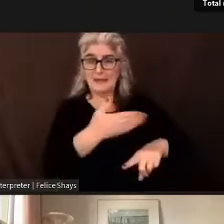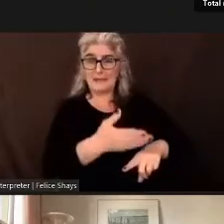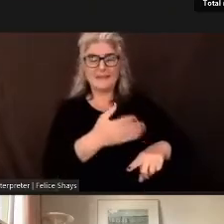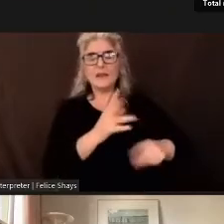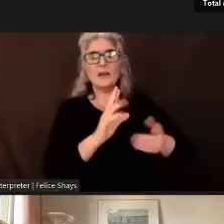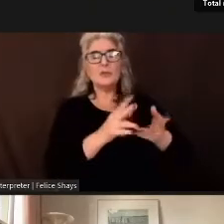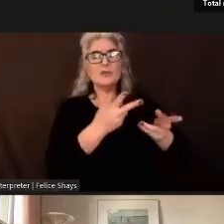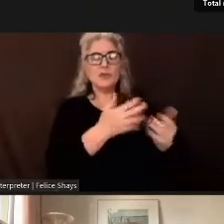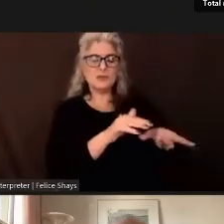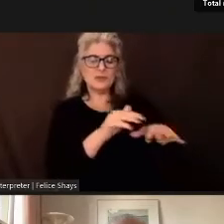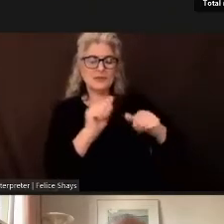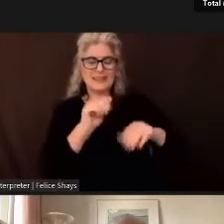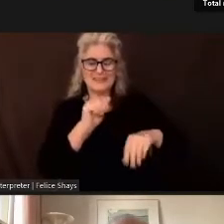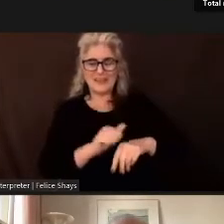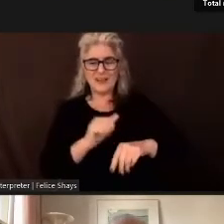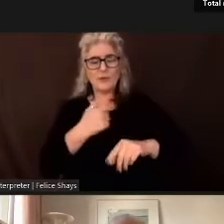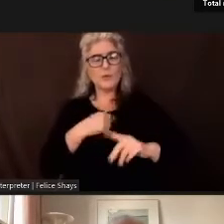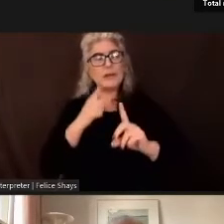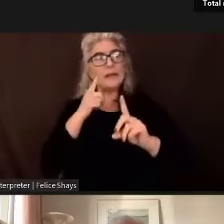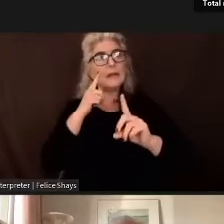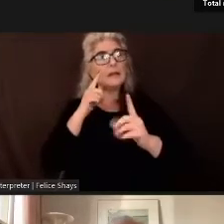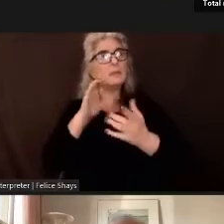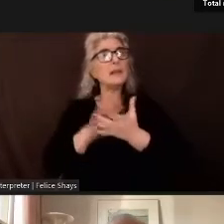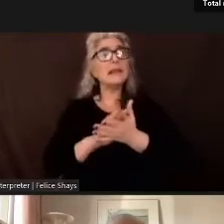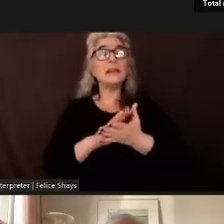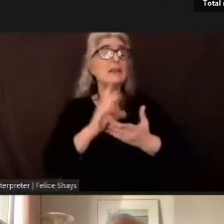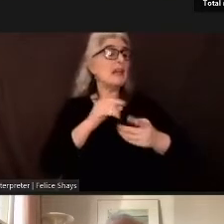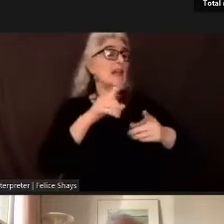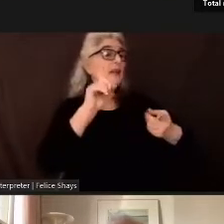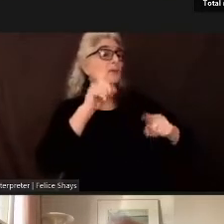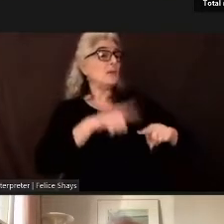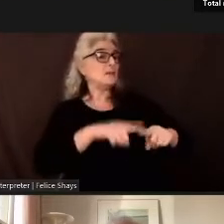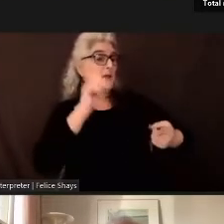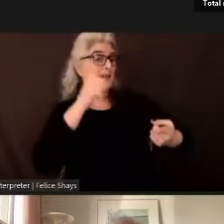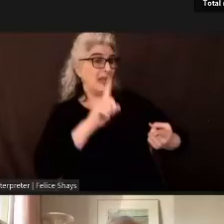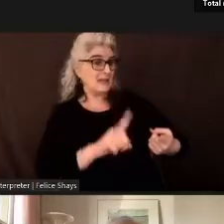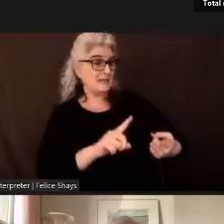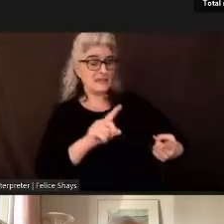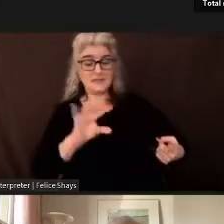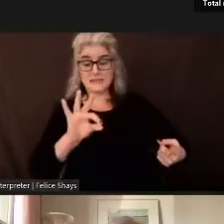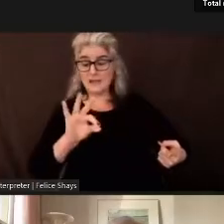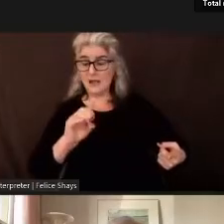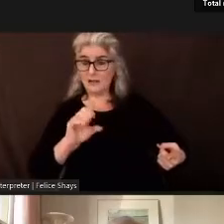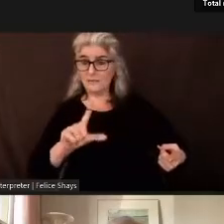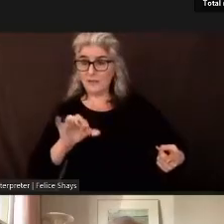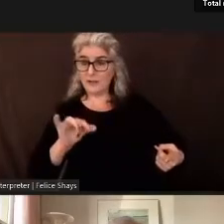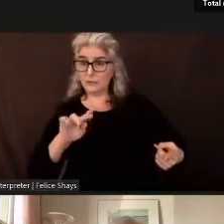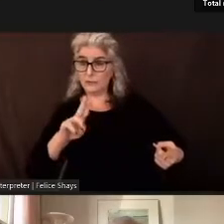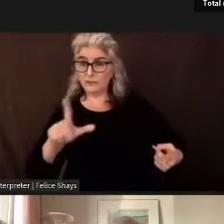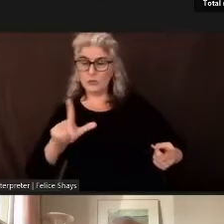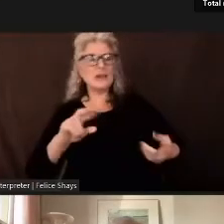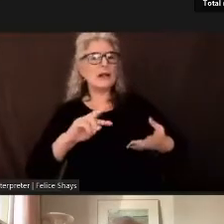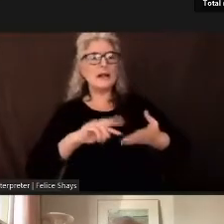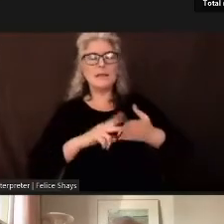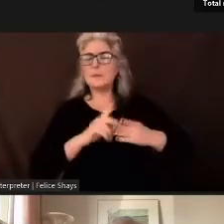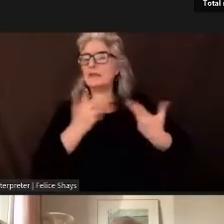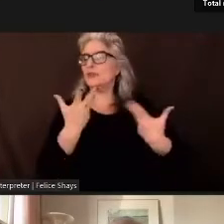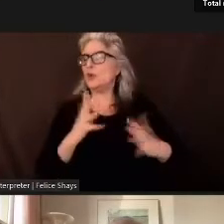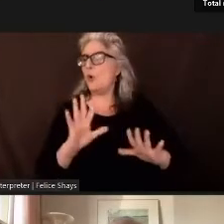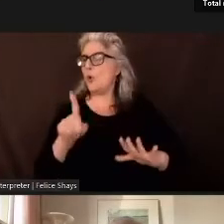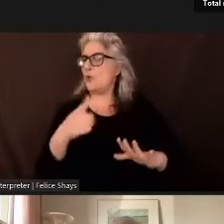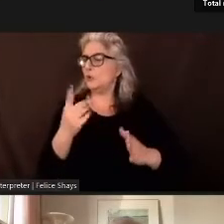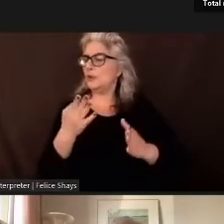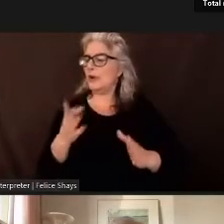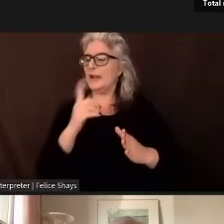minimizing the use of fossil fuels will be the only way that we minimize the worst impacts of climate change.